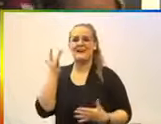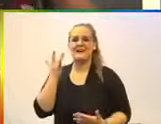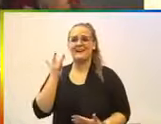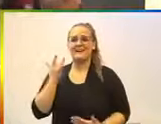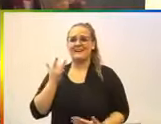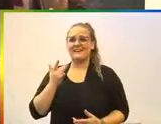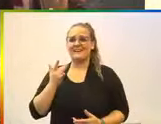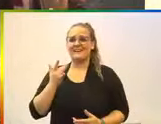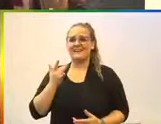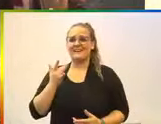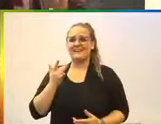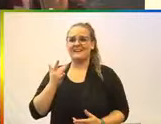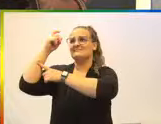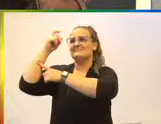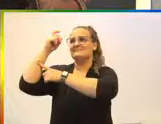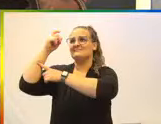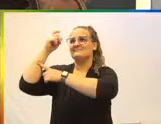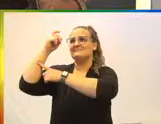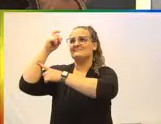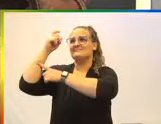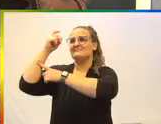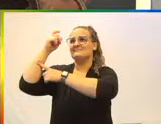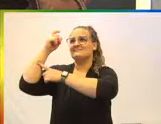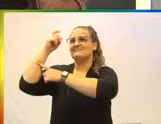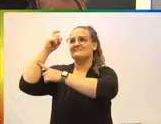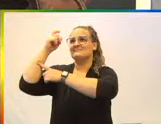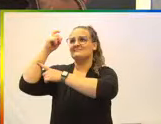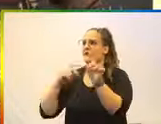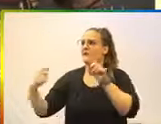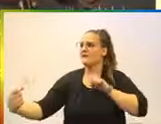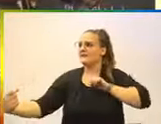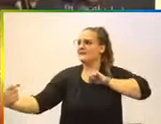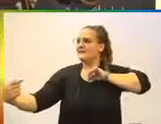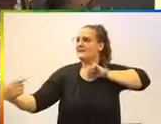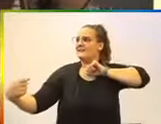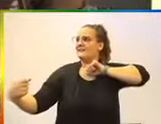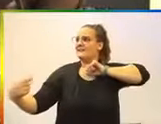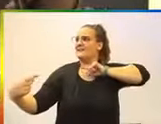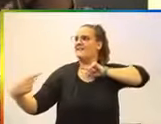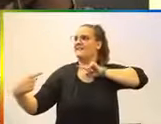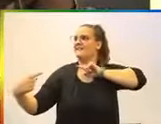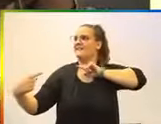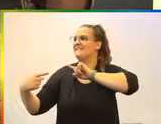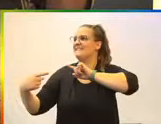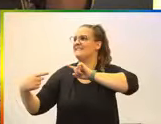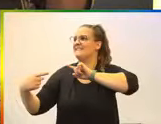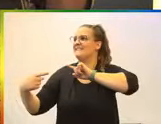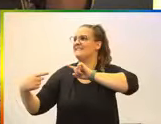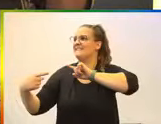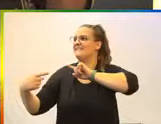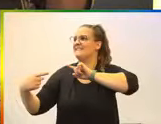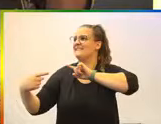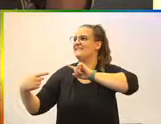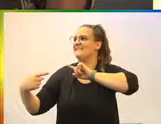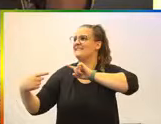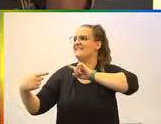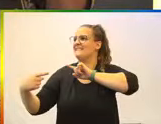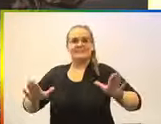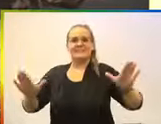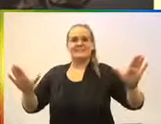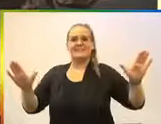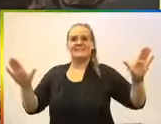wise. I see the world through your eyes, and possibilities expand. The one thing I